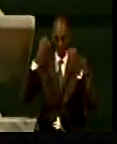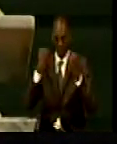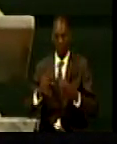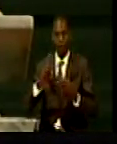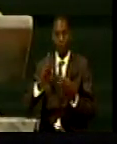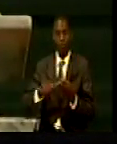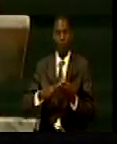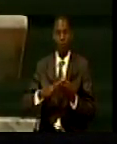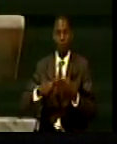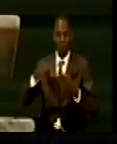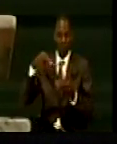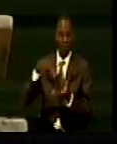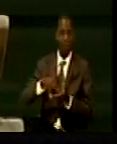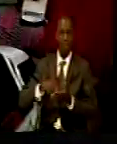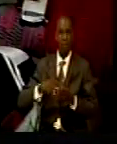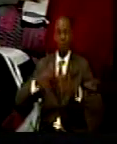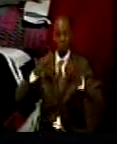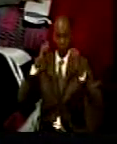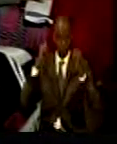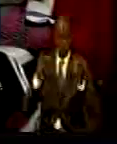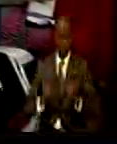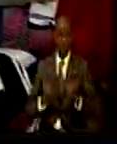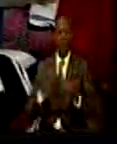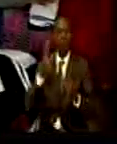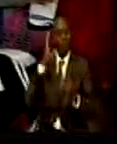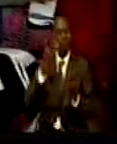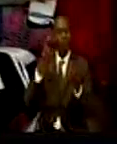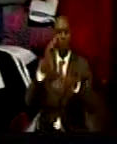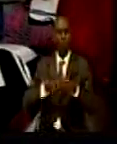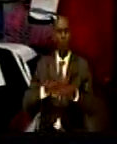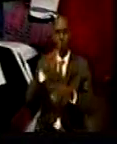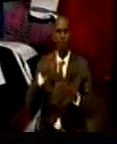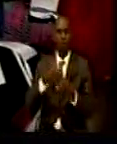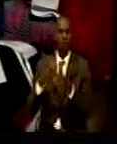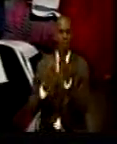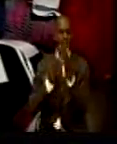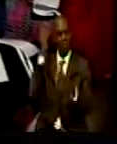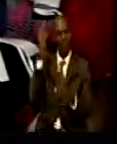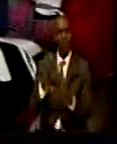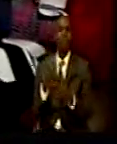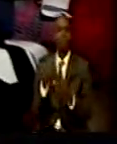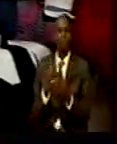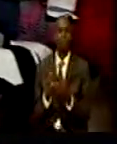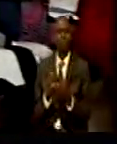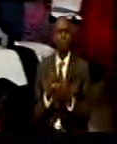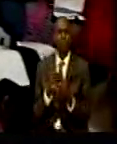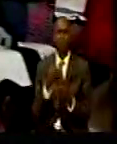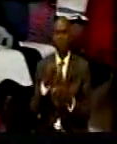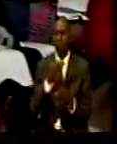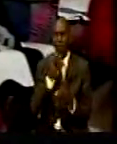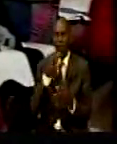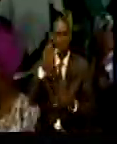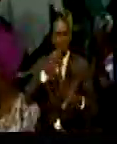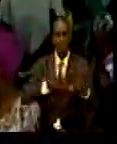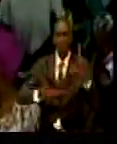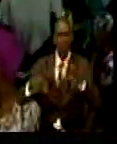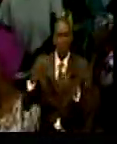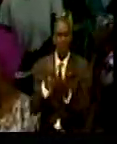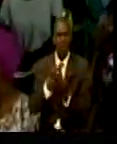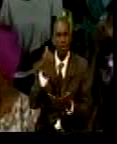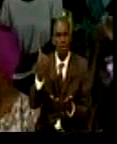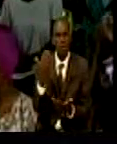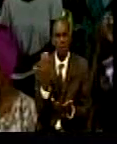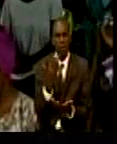come to everyone in Jesus' name. I didn't hear a good divine solution.